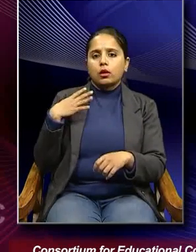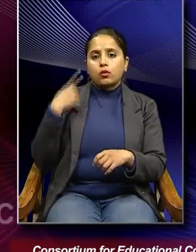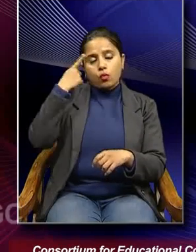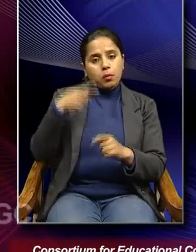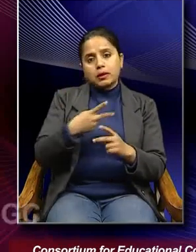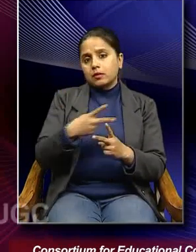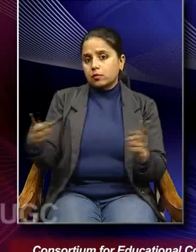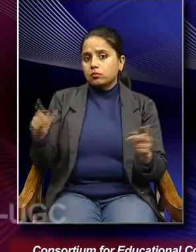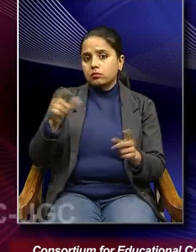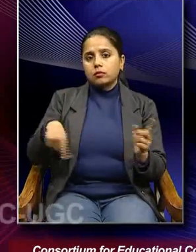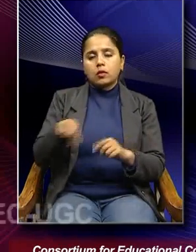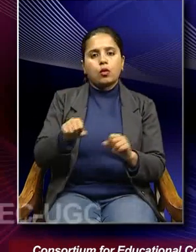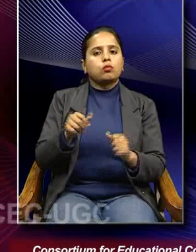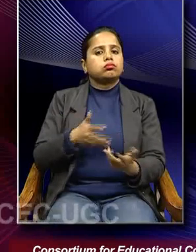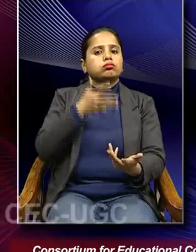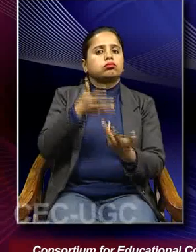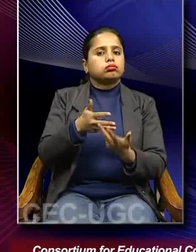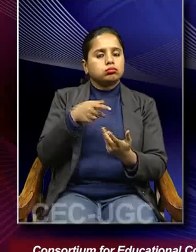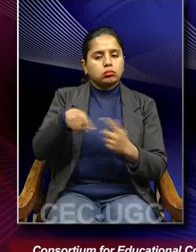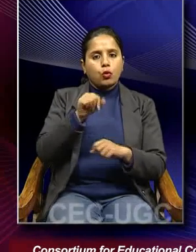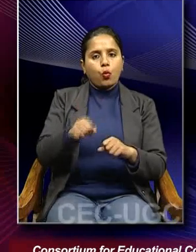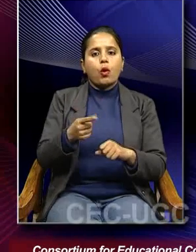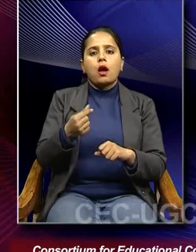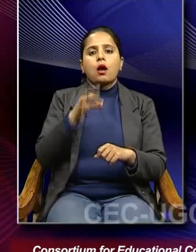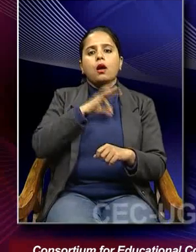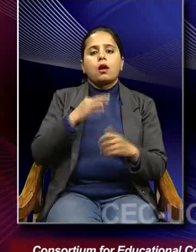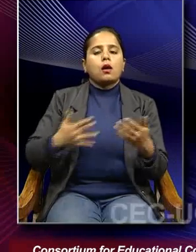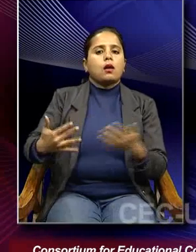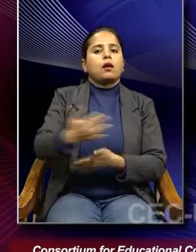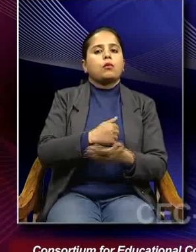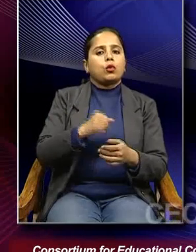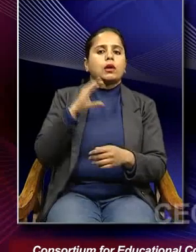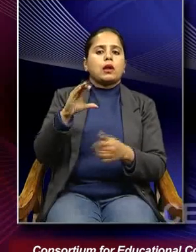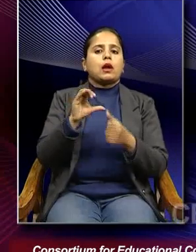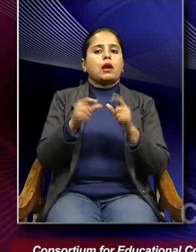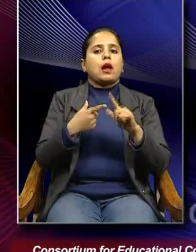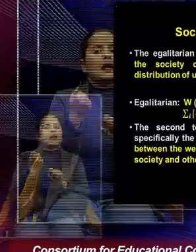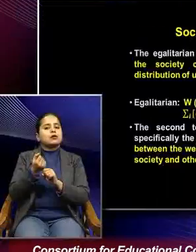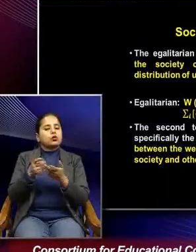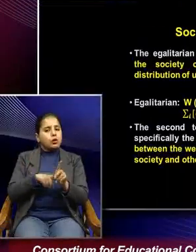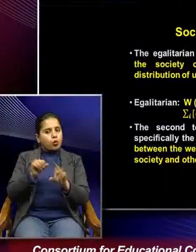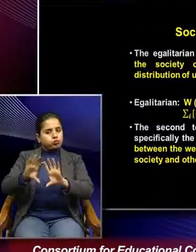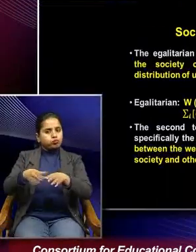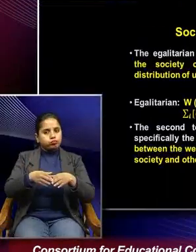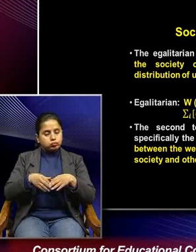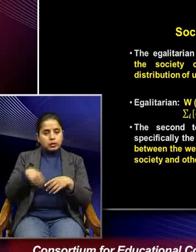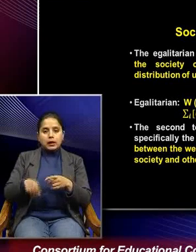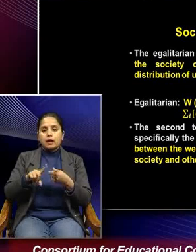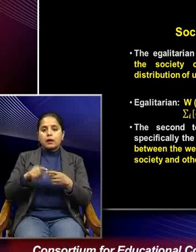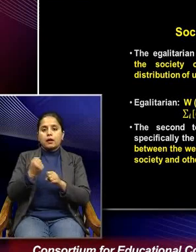differently according to based on the income category. The egalitarian utility